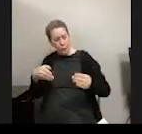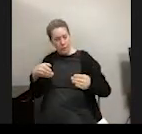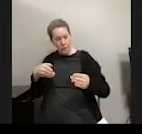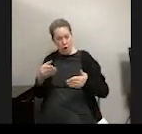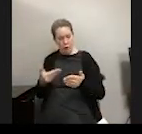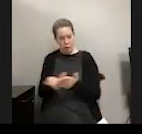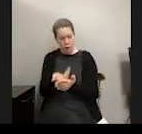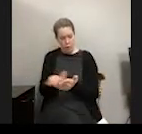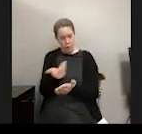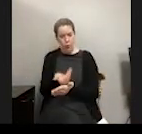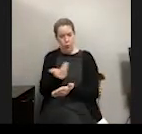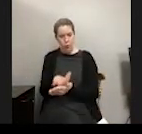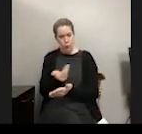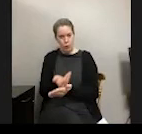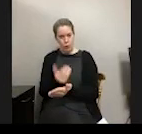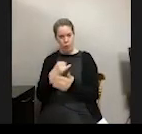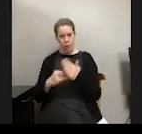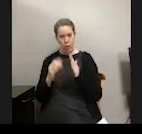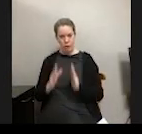Is the website that is